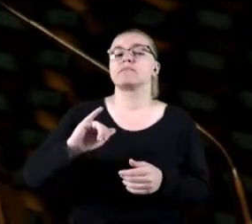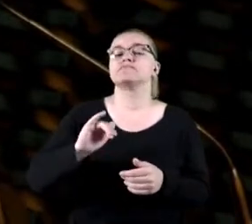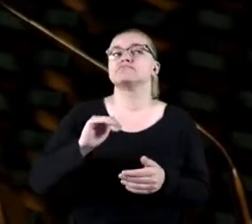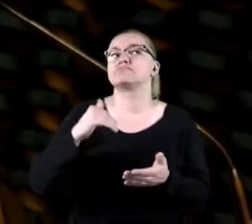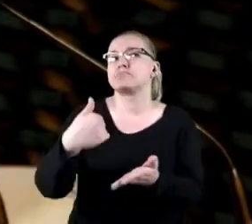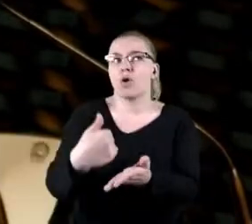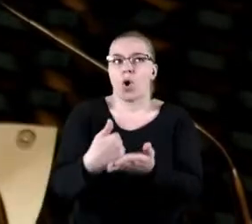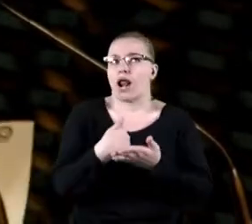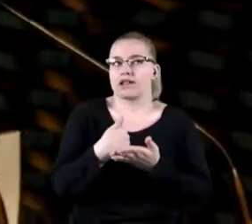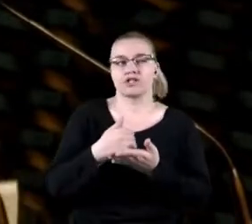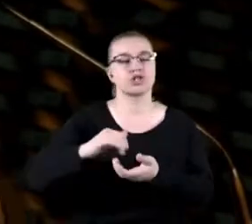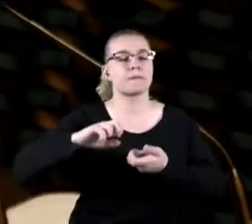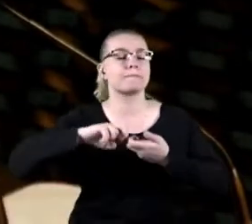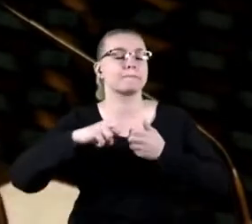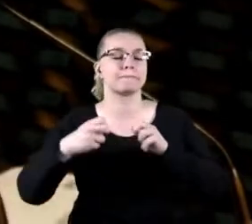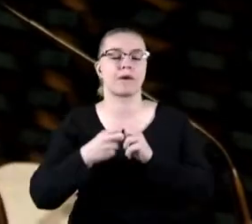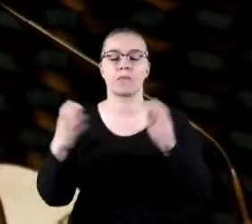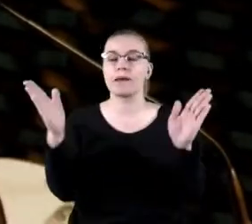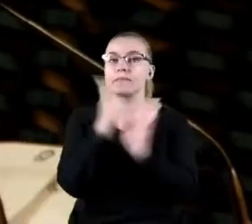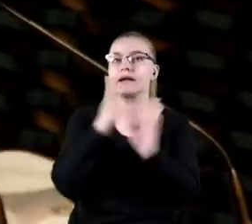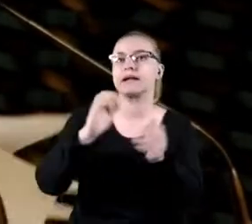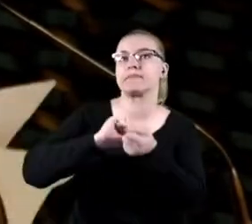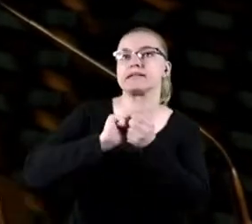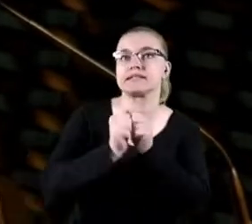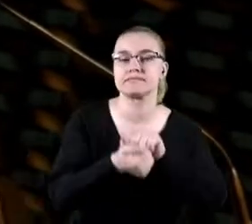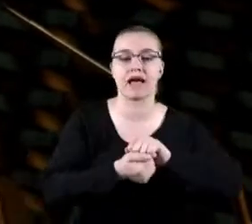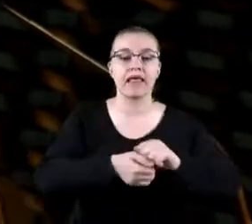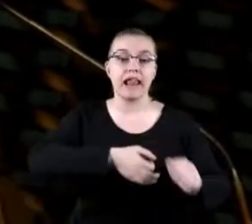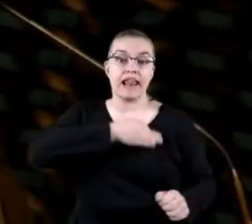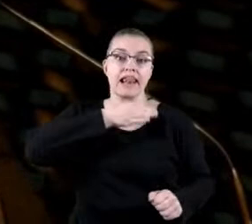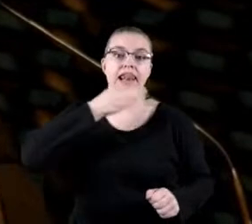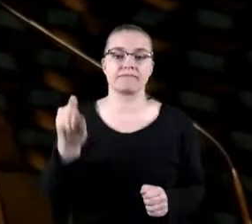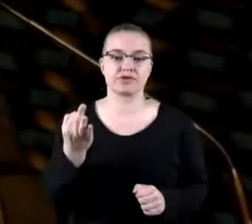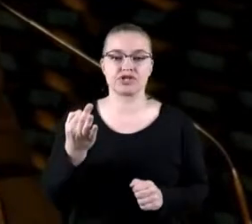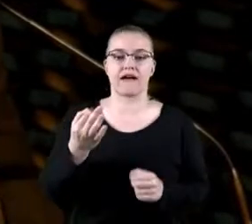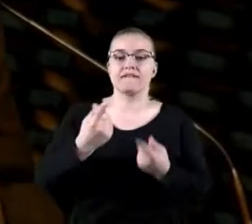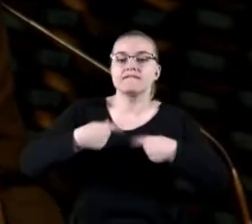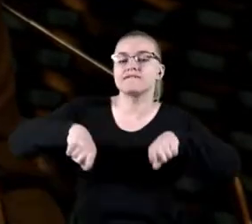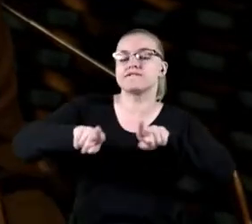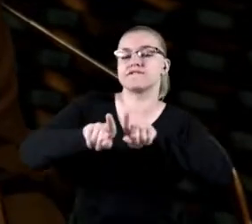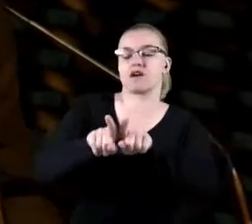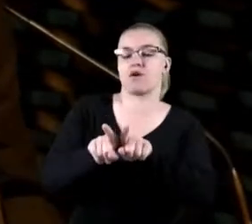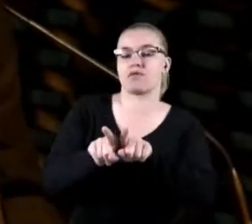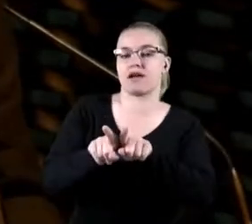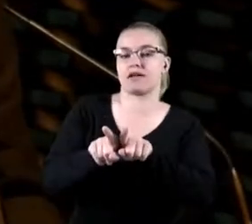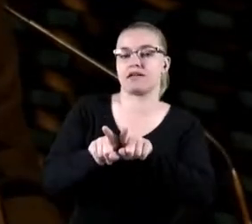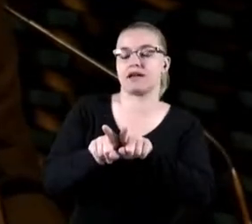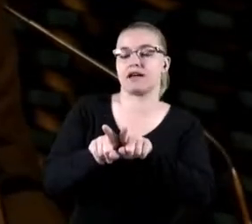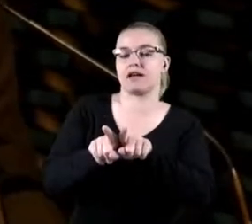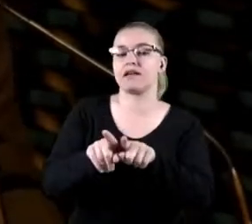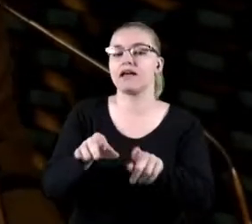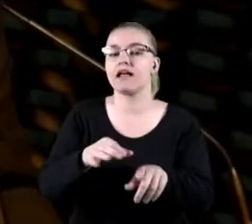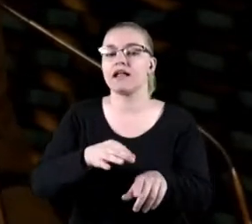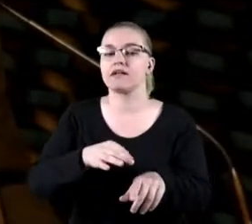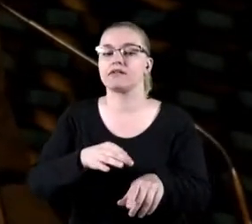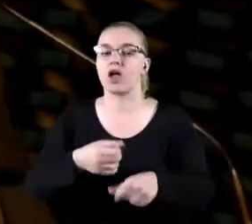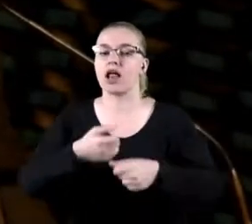While we are dealing with climate issues, in order to maintain the